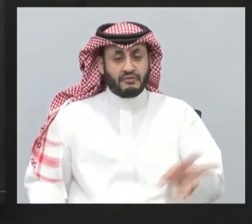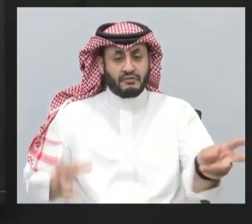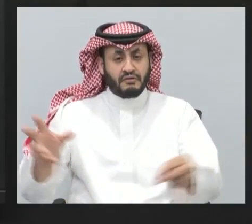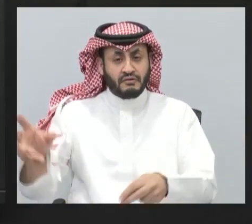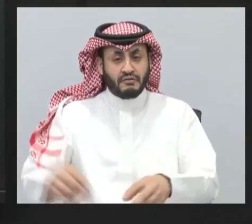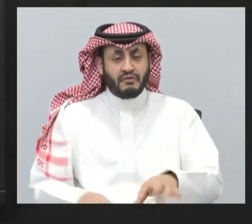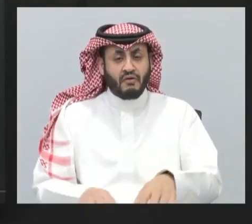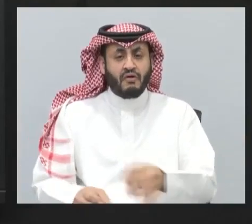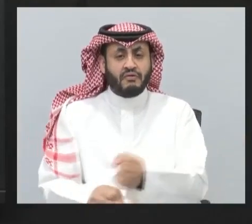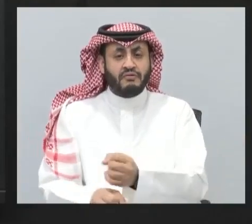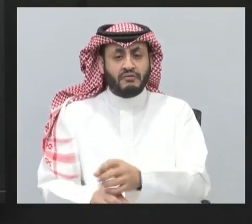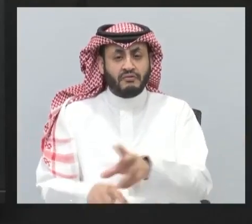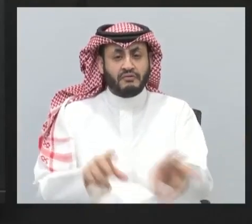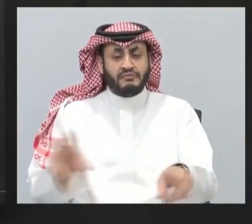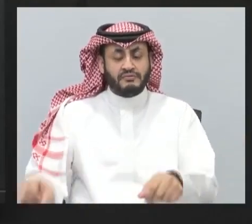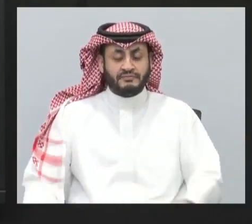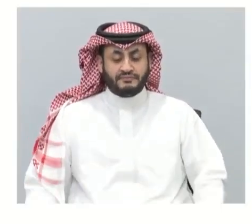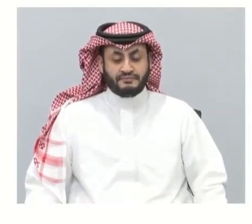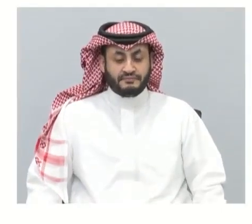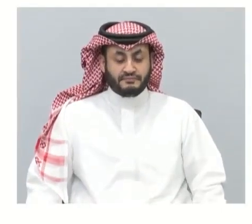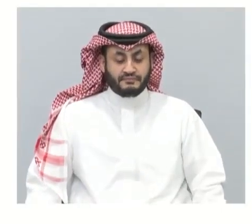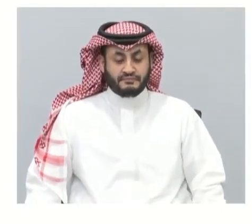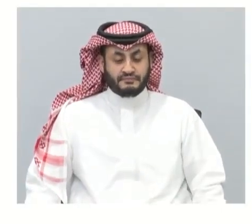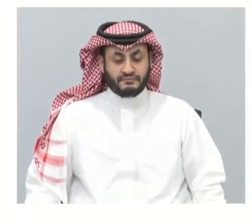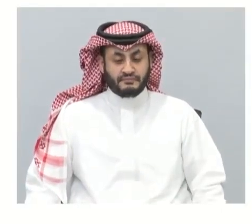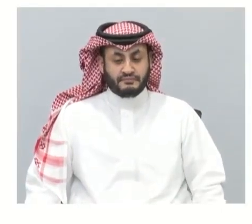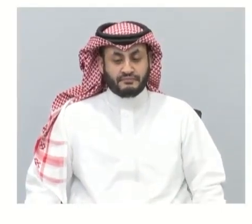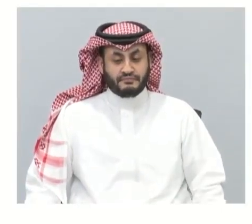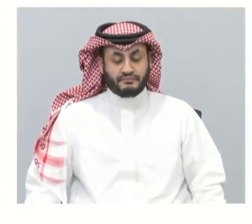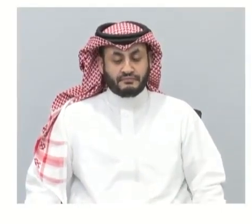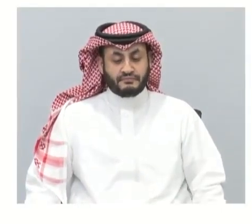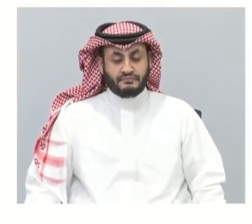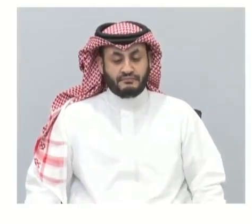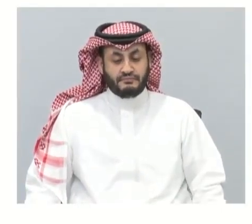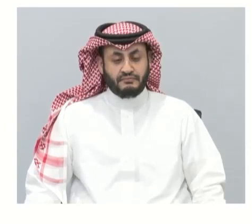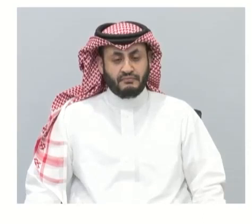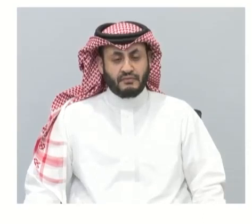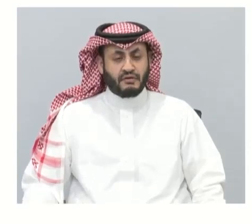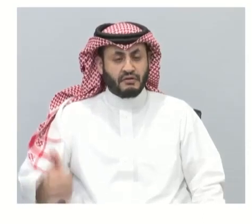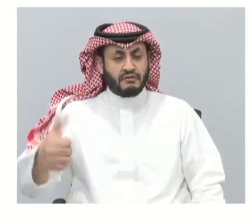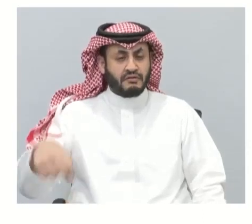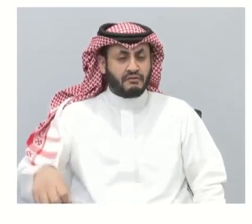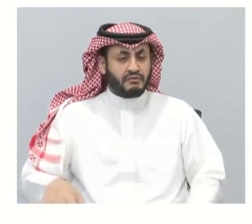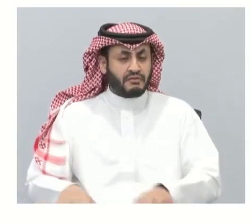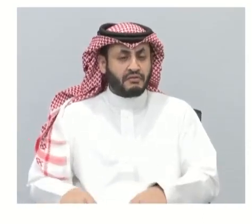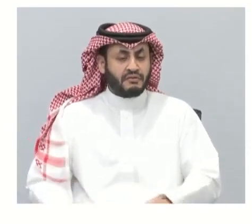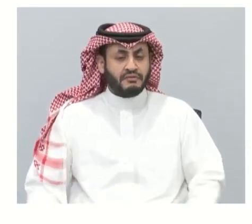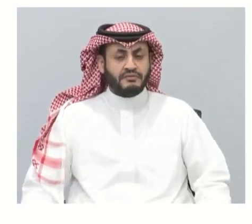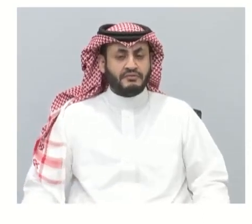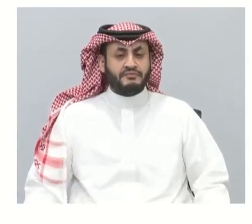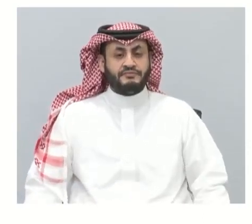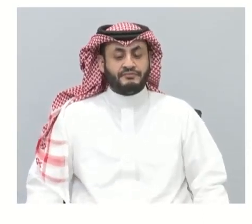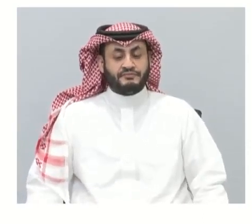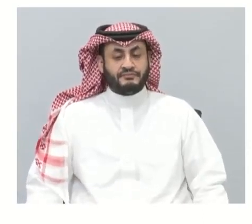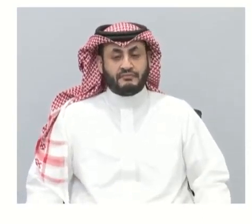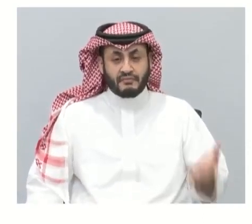multifunctional. They do many and many things. What are the advantages and the disadvantages of the internet? We